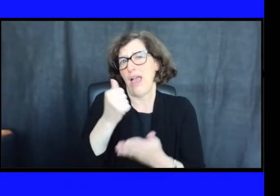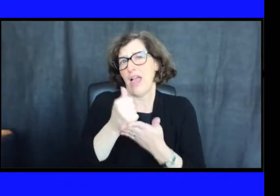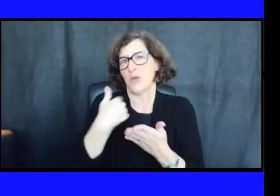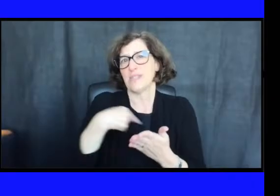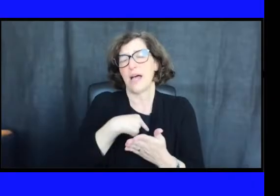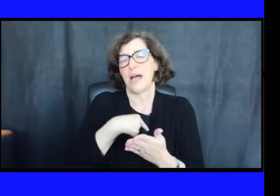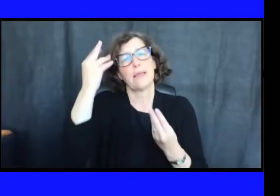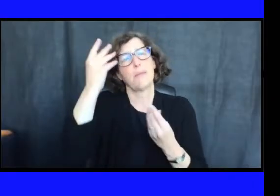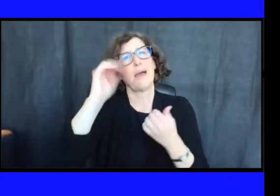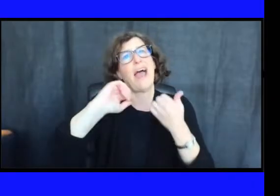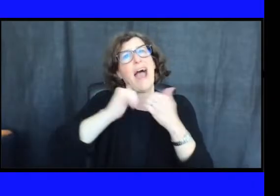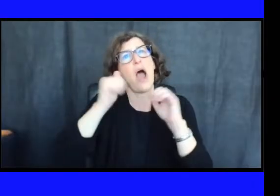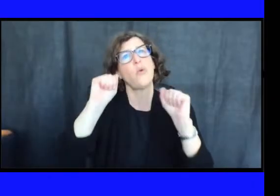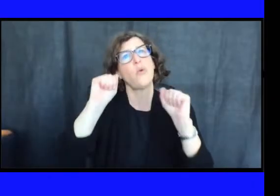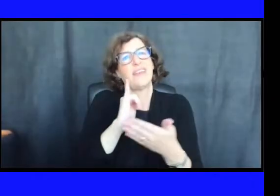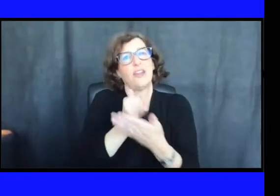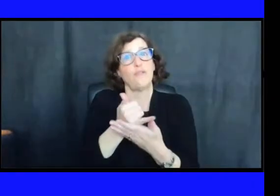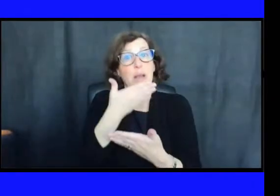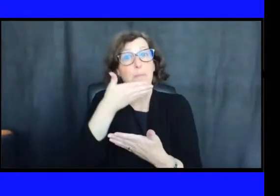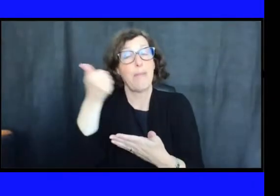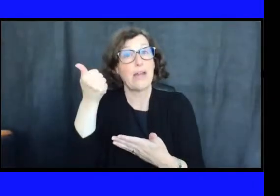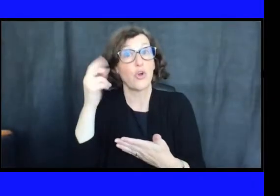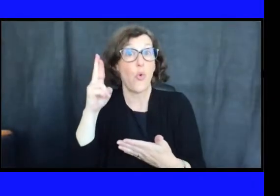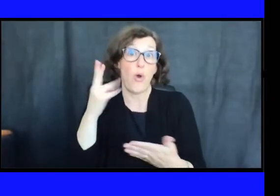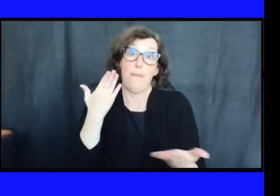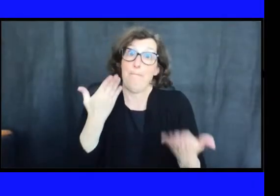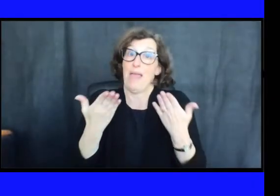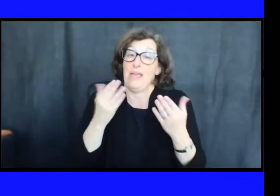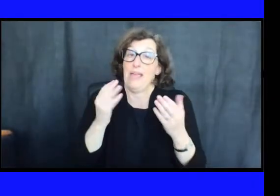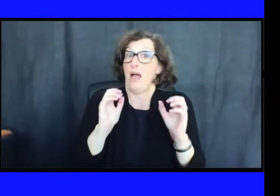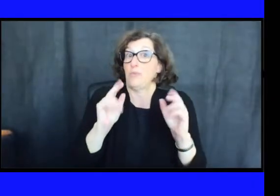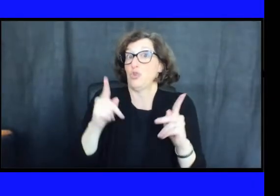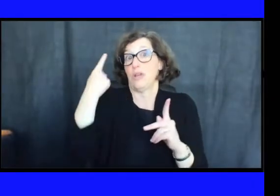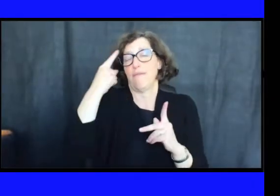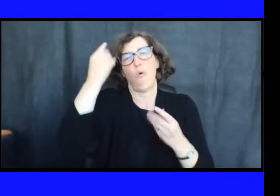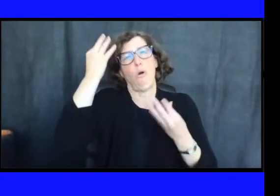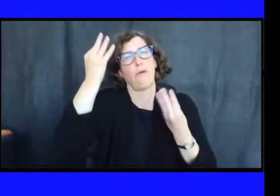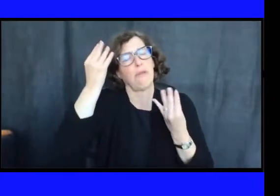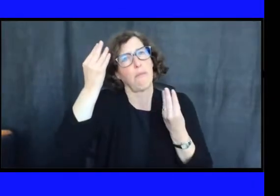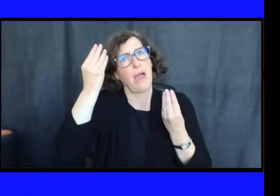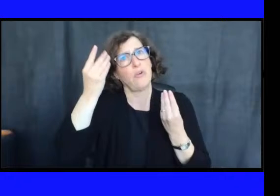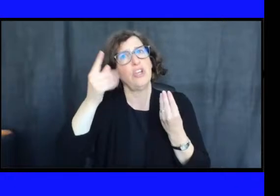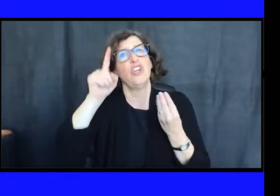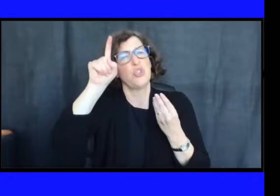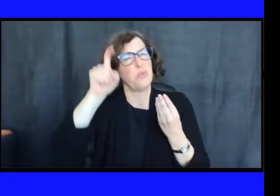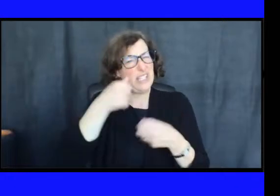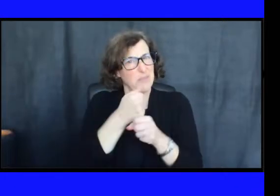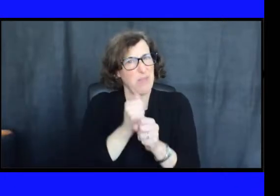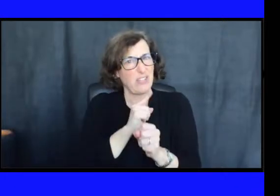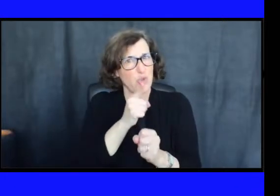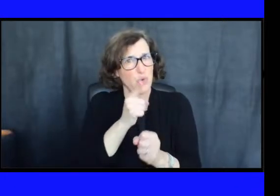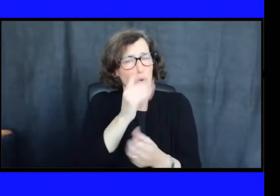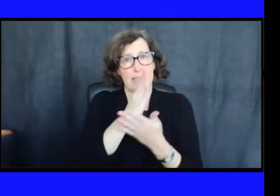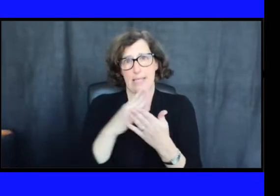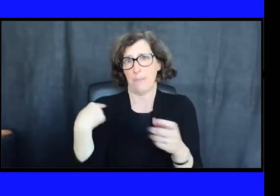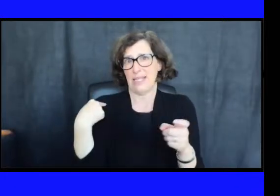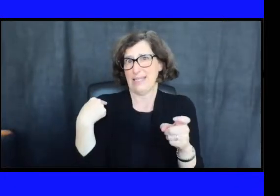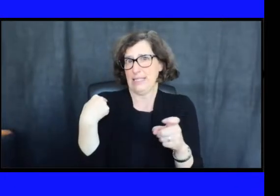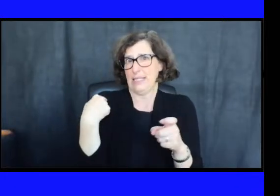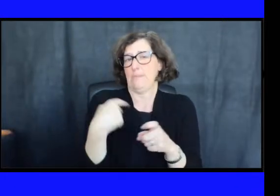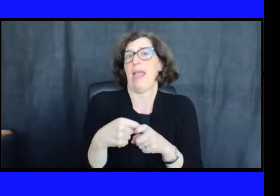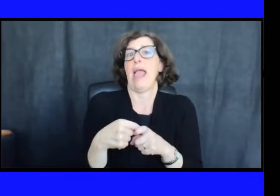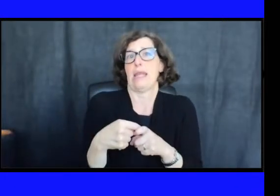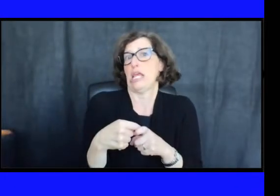code. And so again, this would give us opportunities to think about, are there some zip codes that have lower rates of